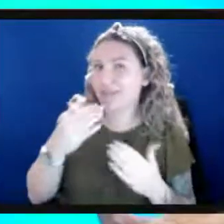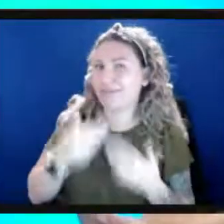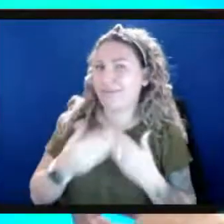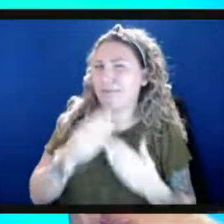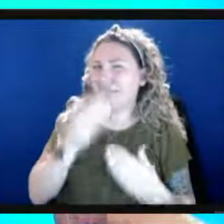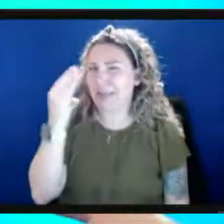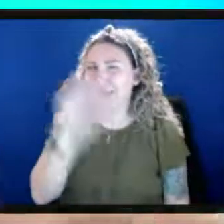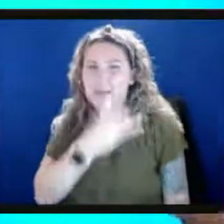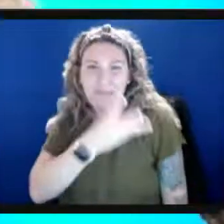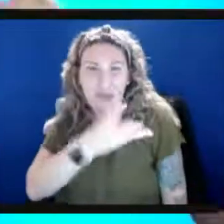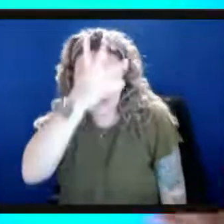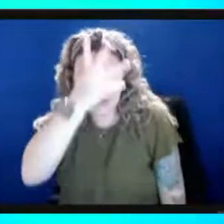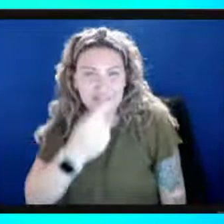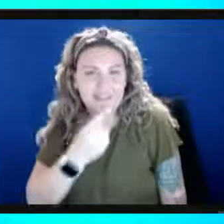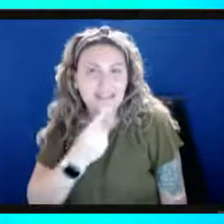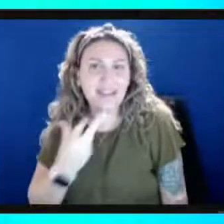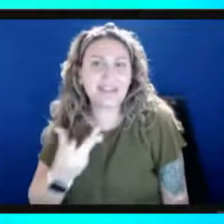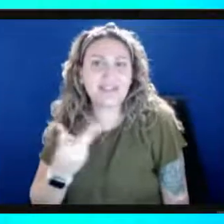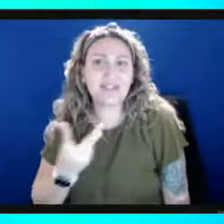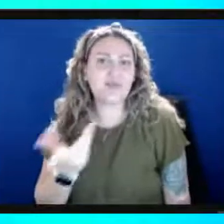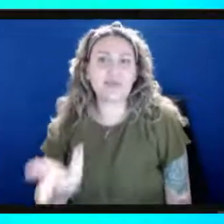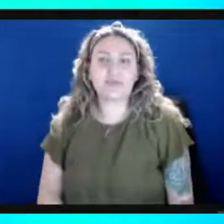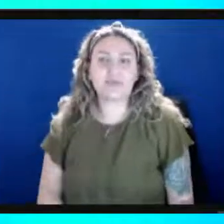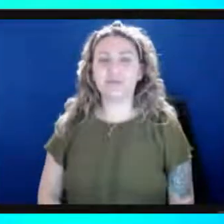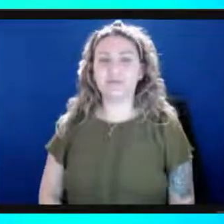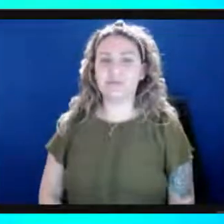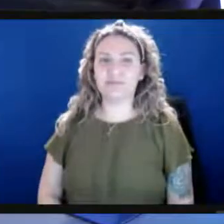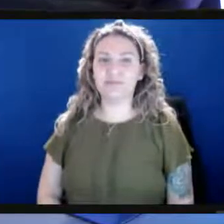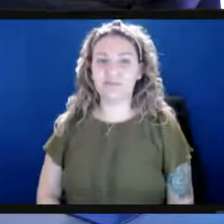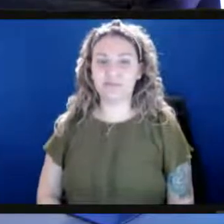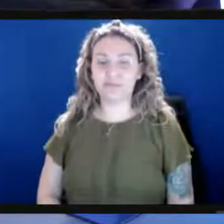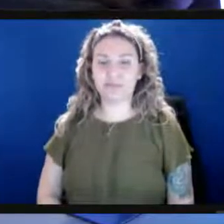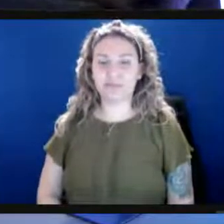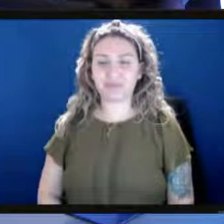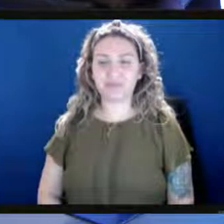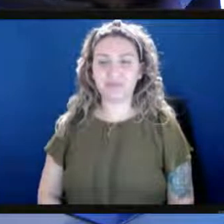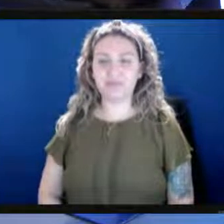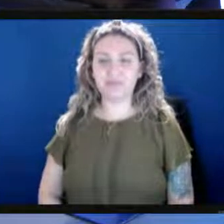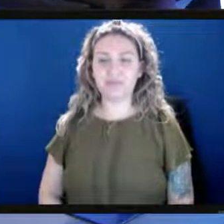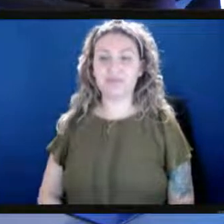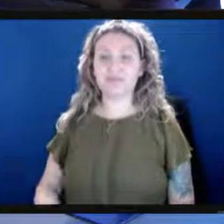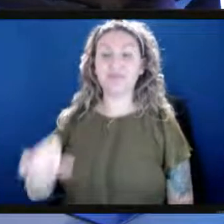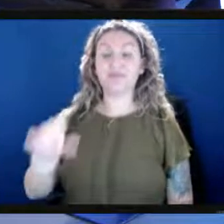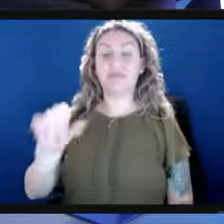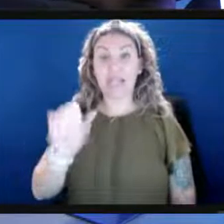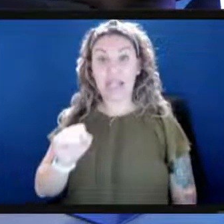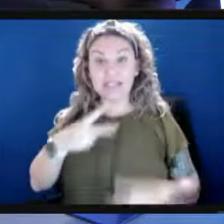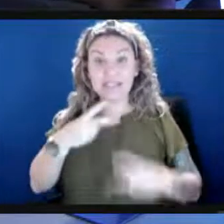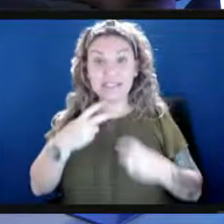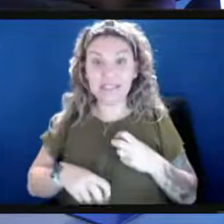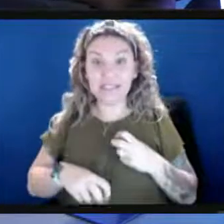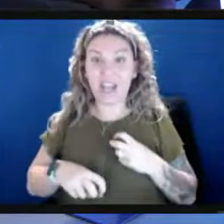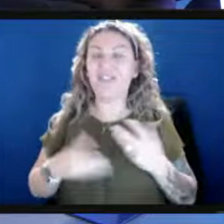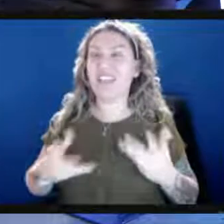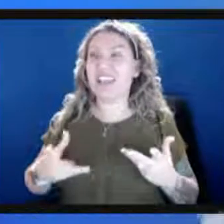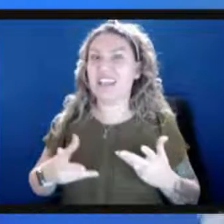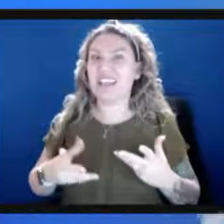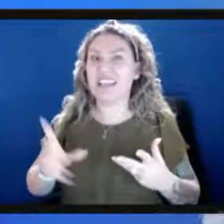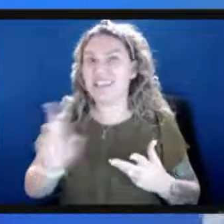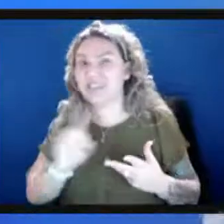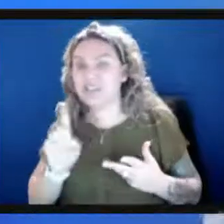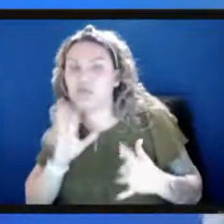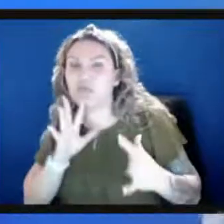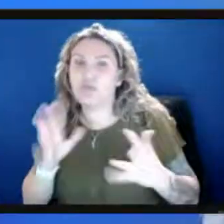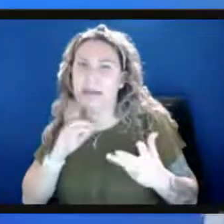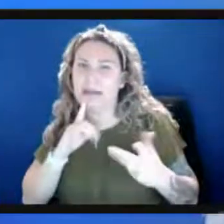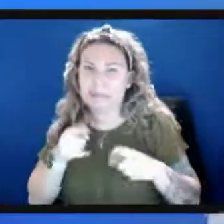saying. Right. So, as dealing with, yeah, and this is the tough one. This is where the kind of the rubber meets the road.